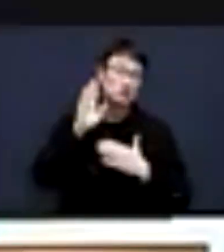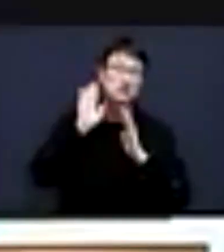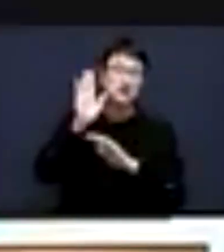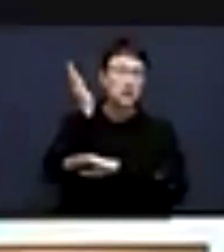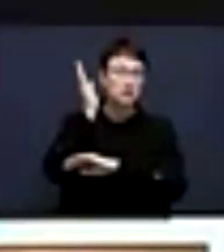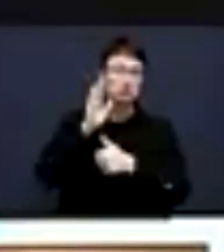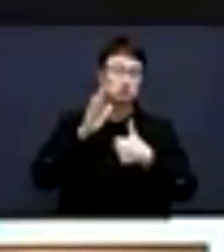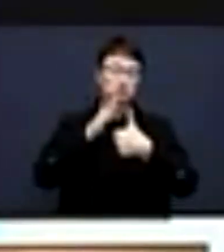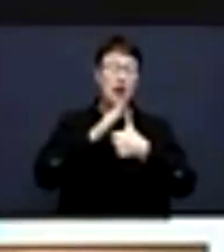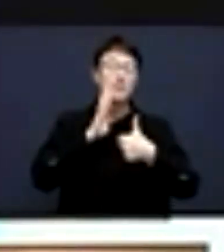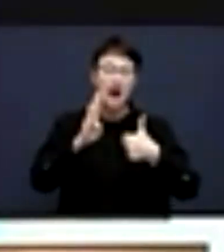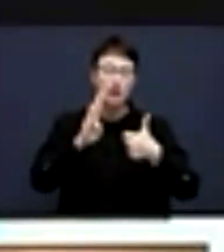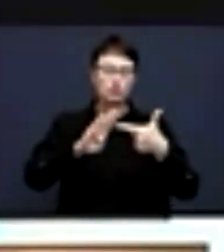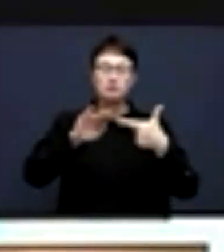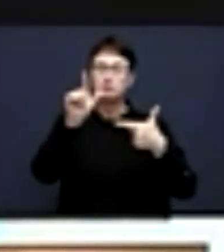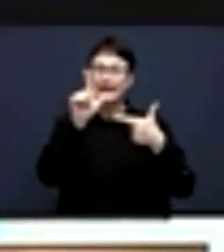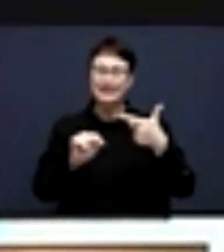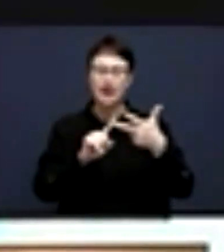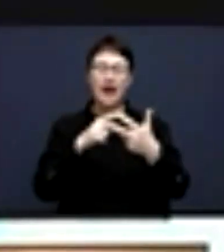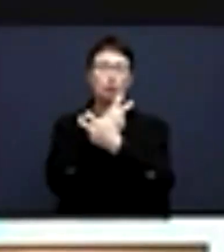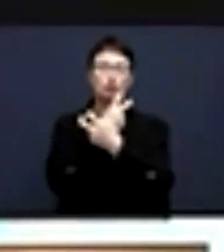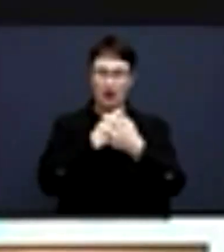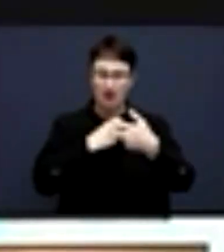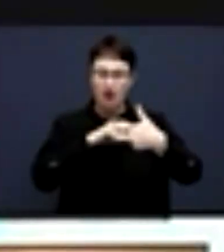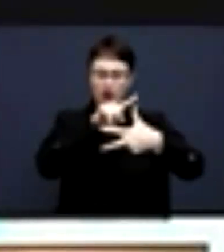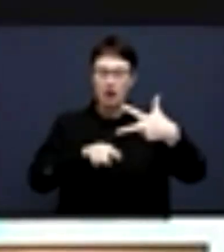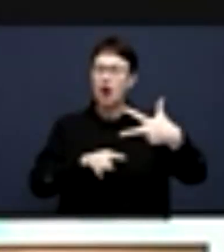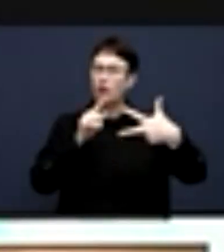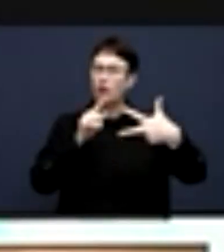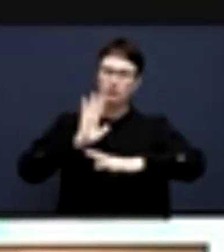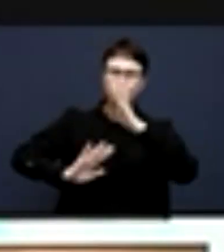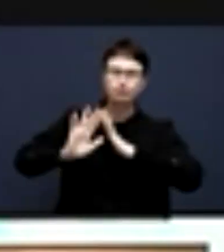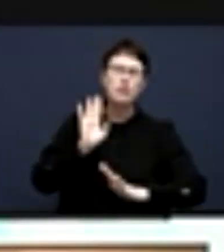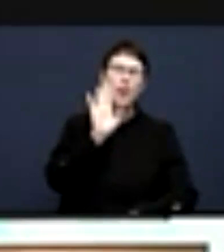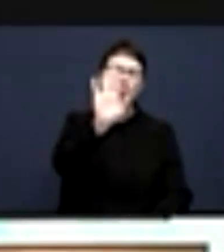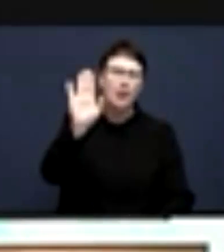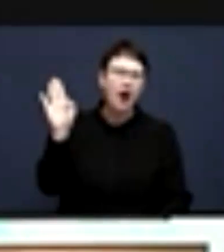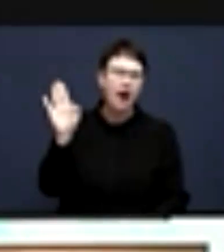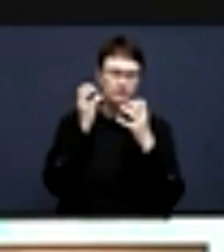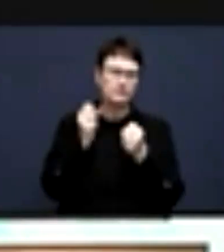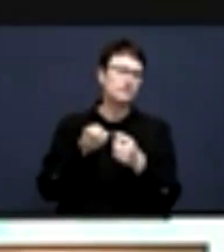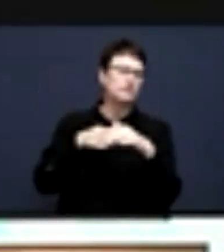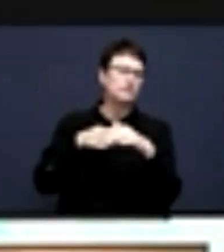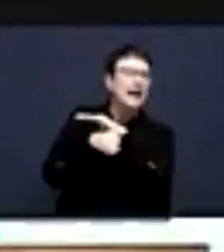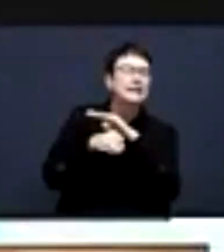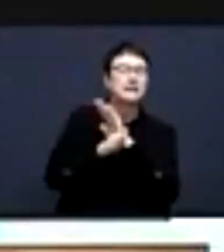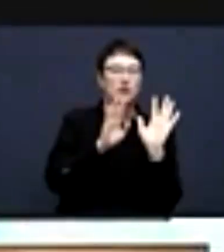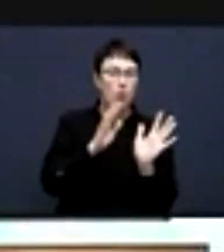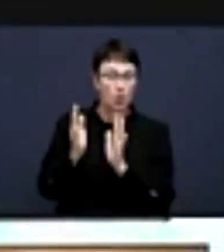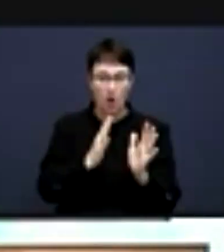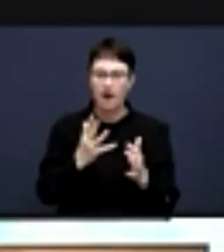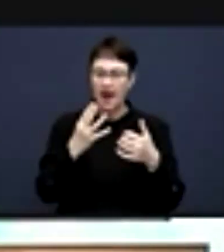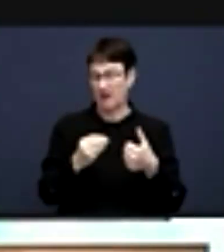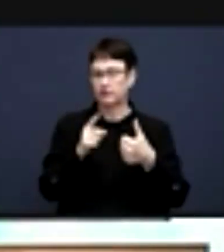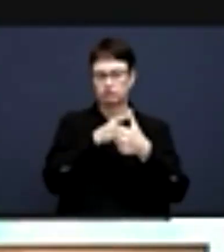Italy, and Austria, and different levels of public sector as well. So this will be 3 short presentations